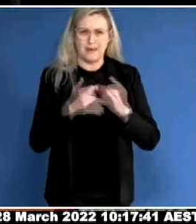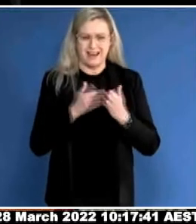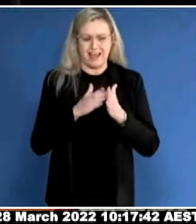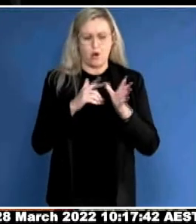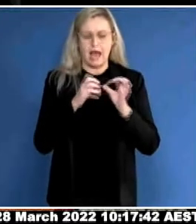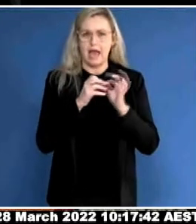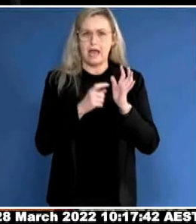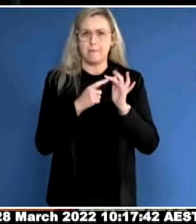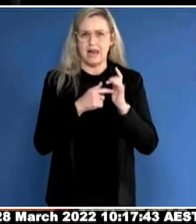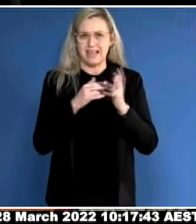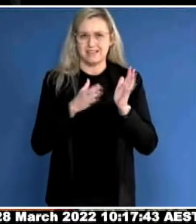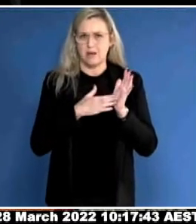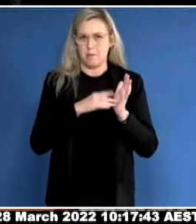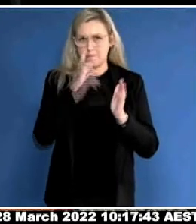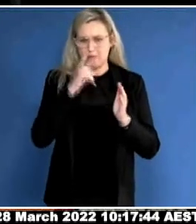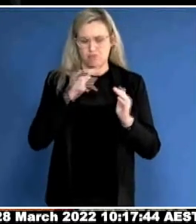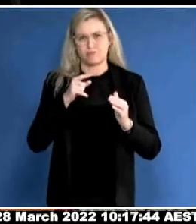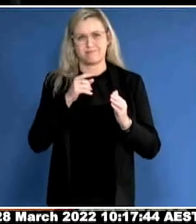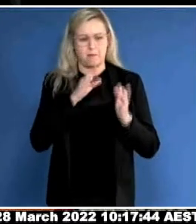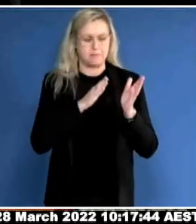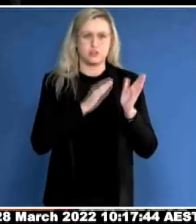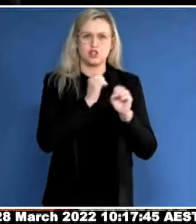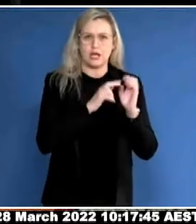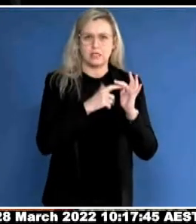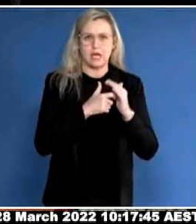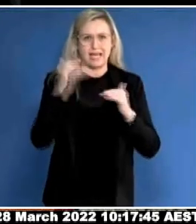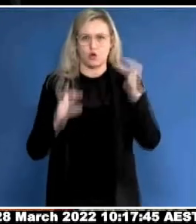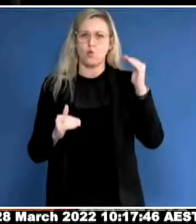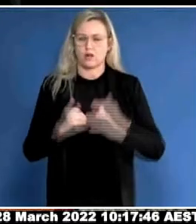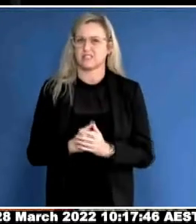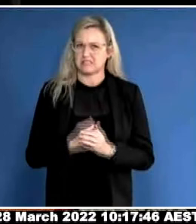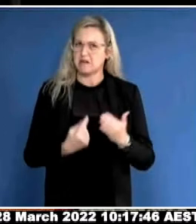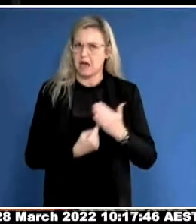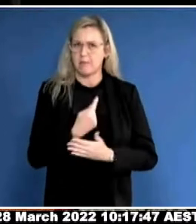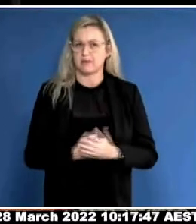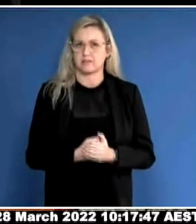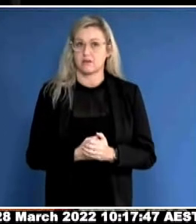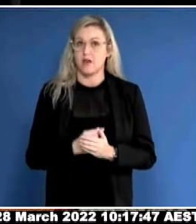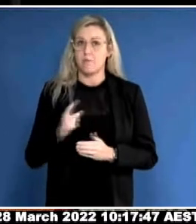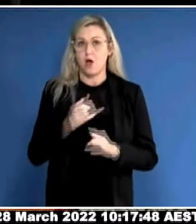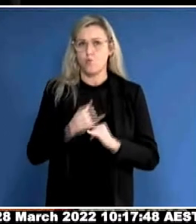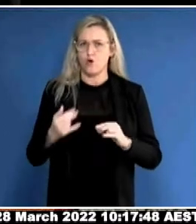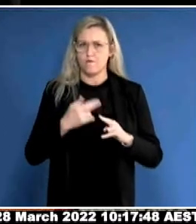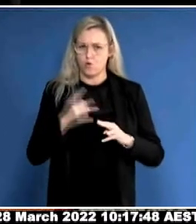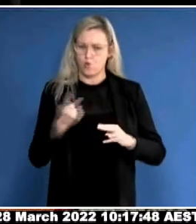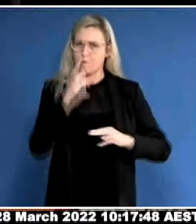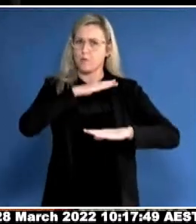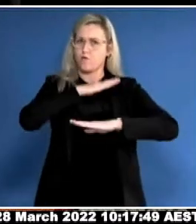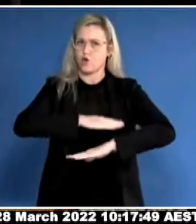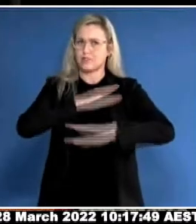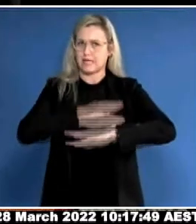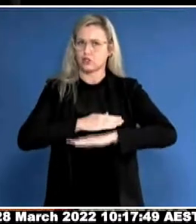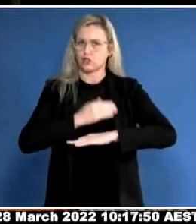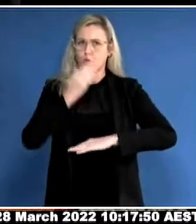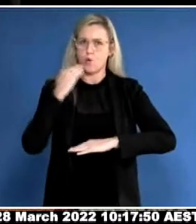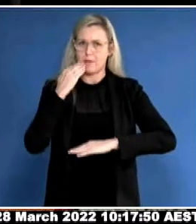myths and misconceptions are further exacerbated for First Nations women. This can result in First Nations women